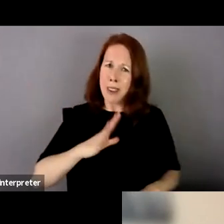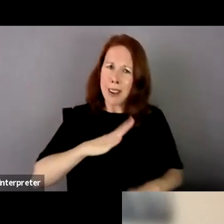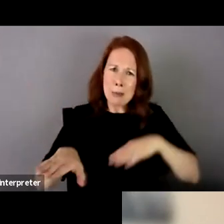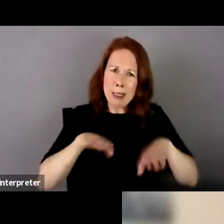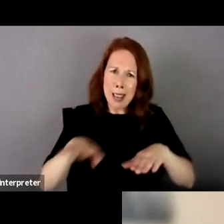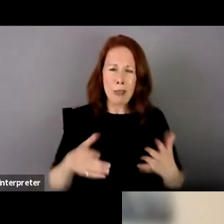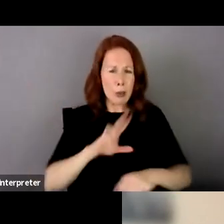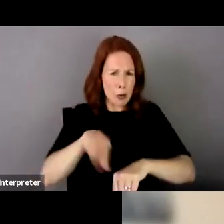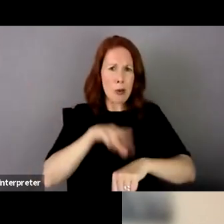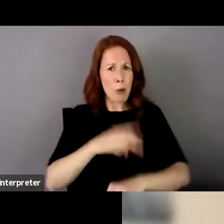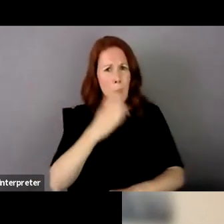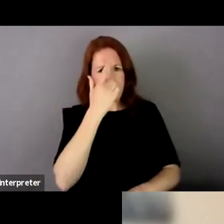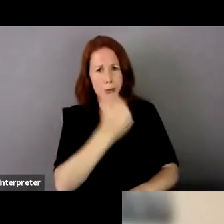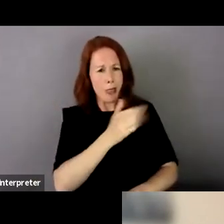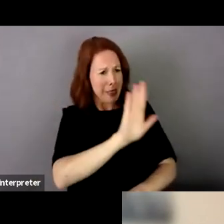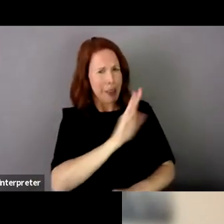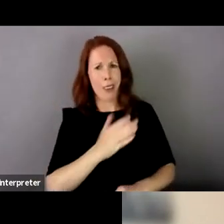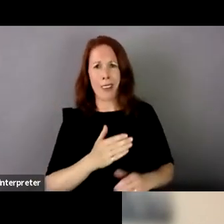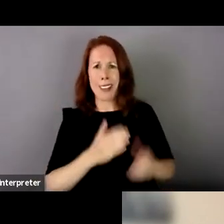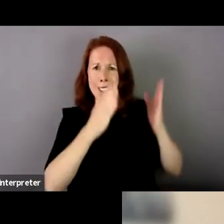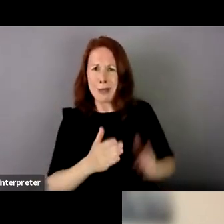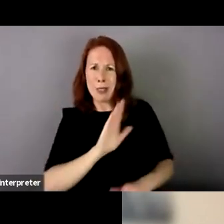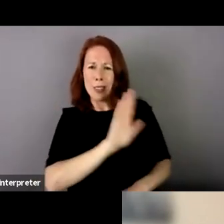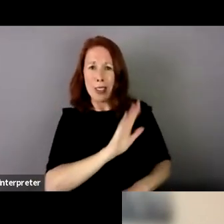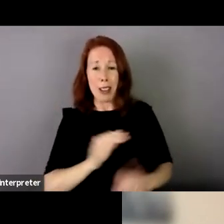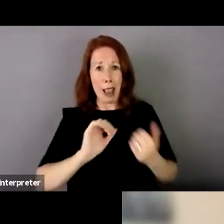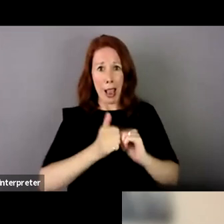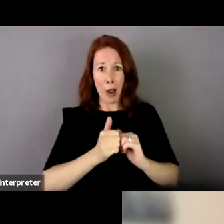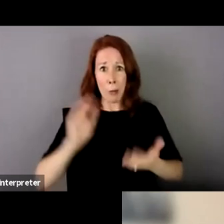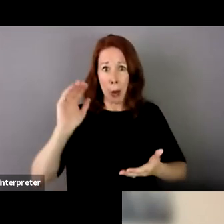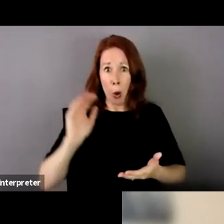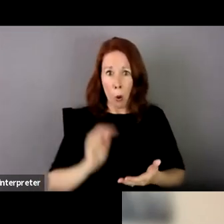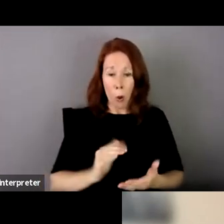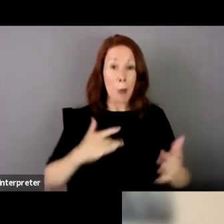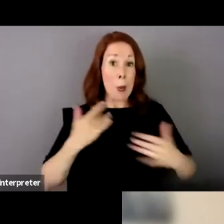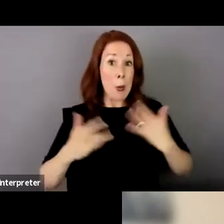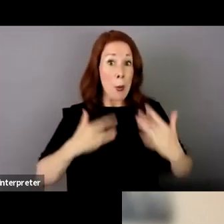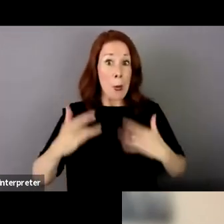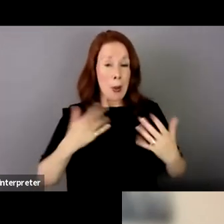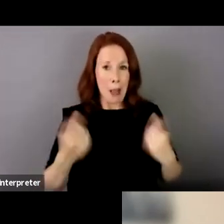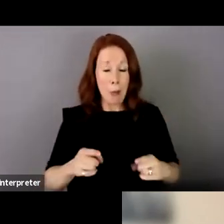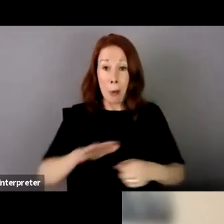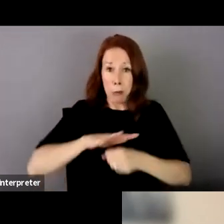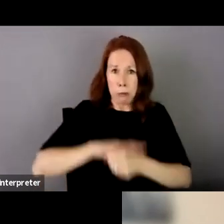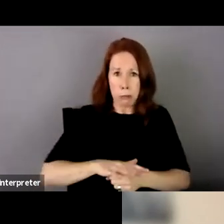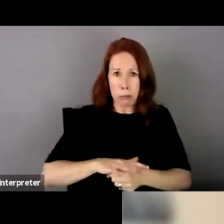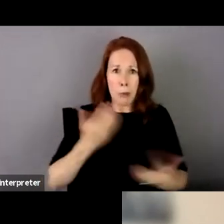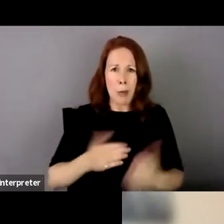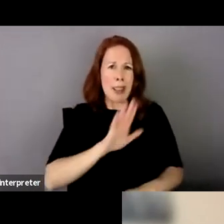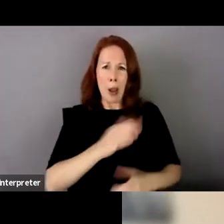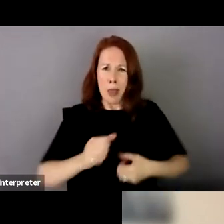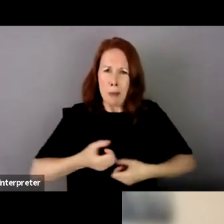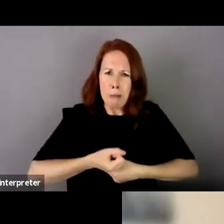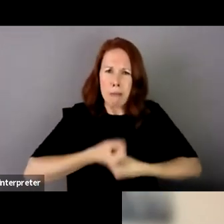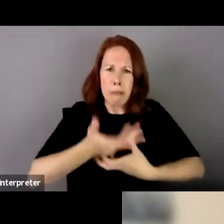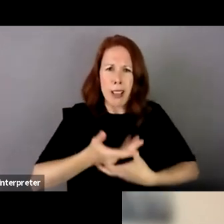That's just how they are, you know, decompressing. Maybe they're really excited about something. Maybe they're stressed about something.